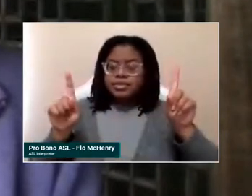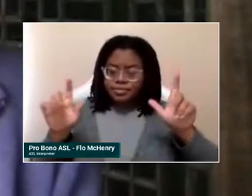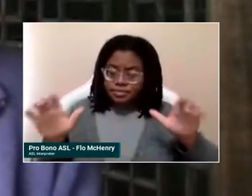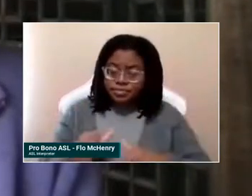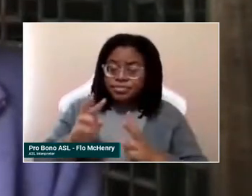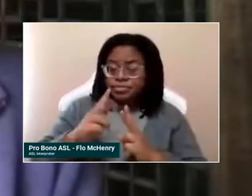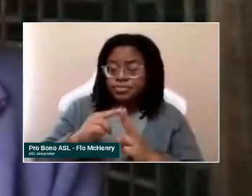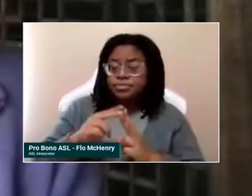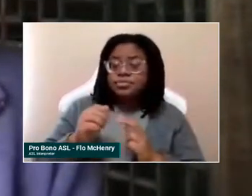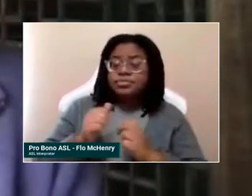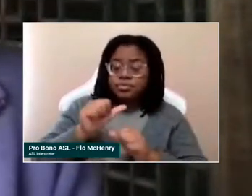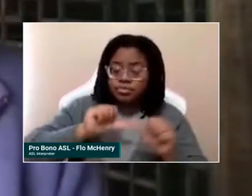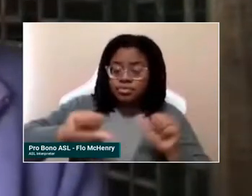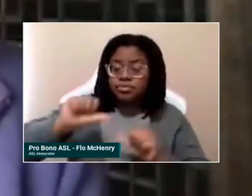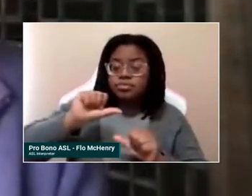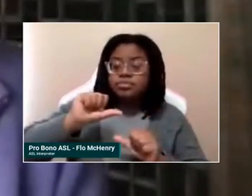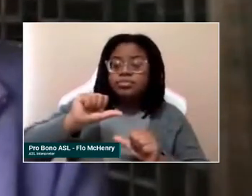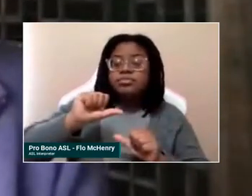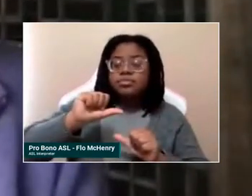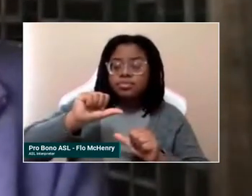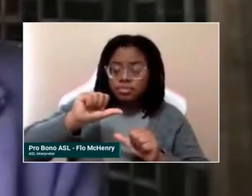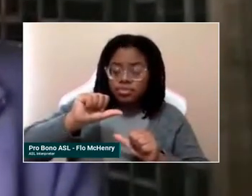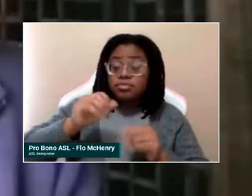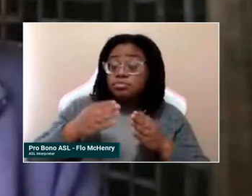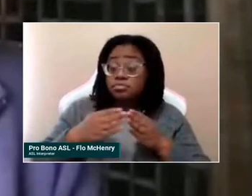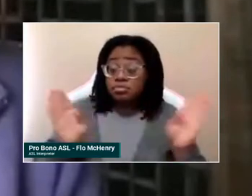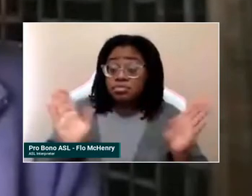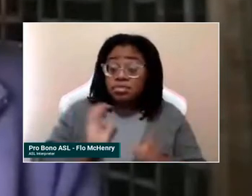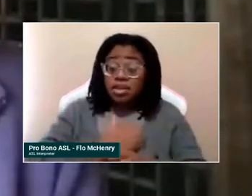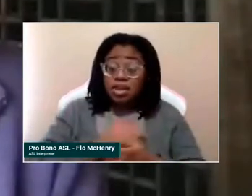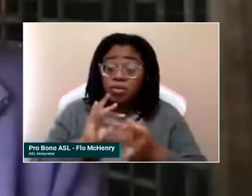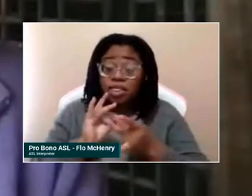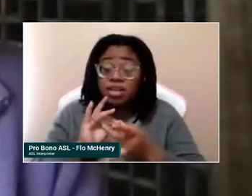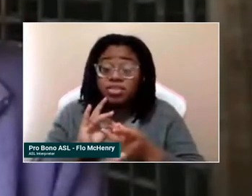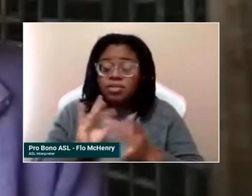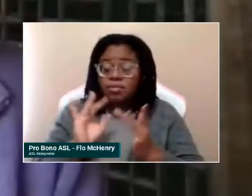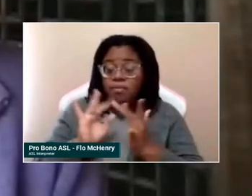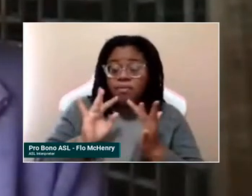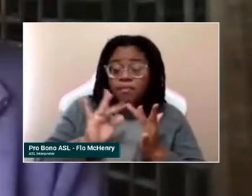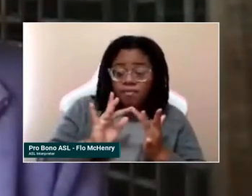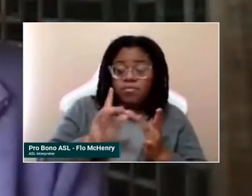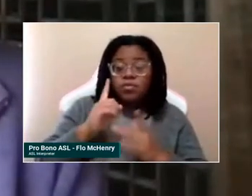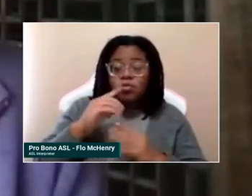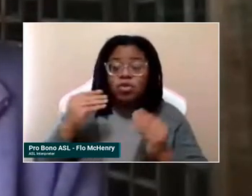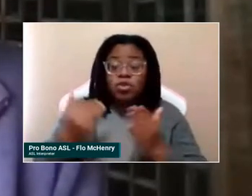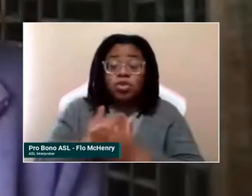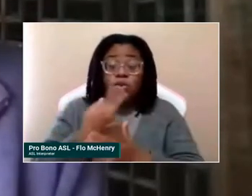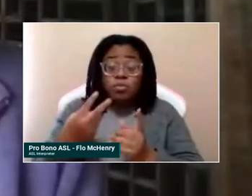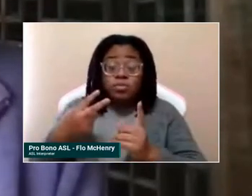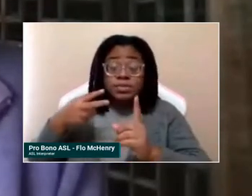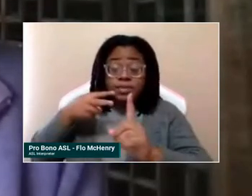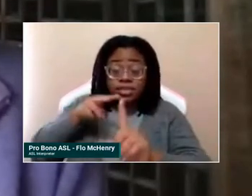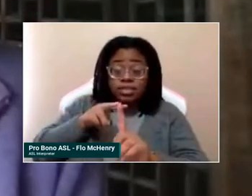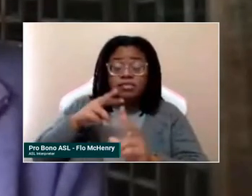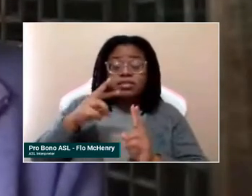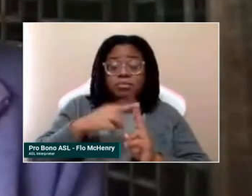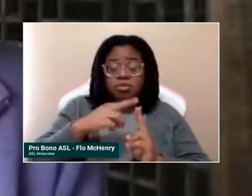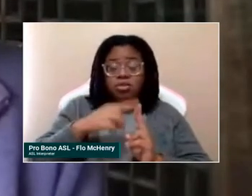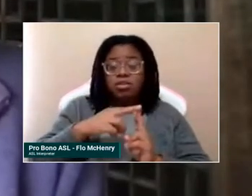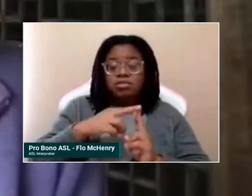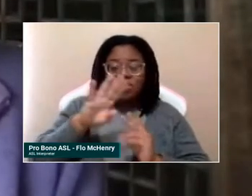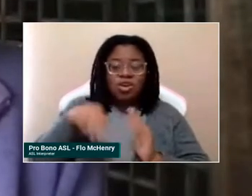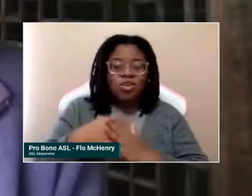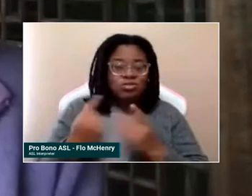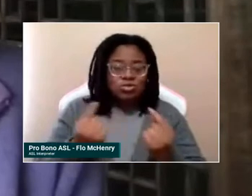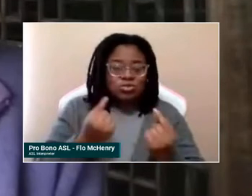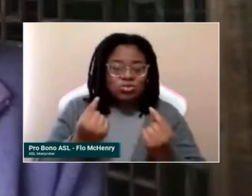partnership with each other, broadening our relationships and networks to bring in new perspectives and partners, and all doing this with a